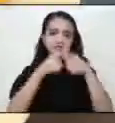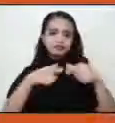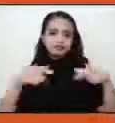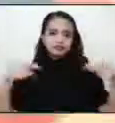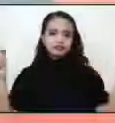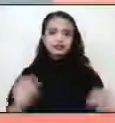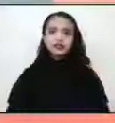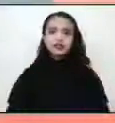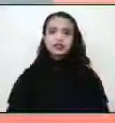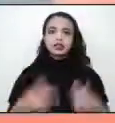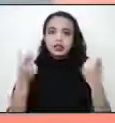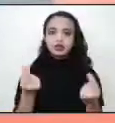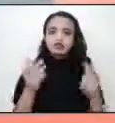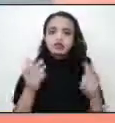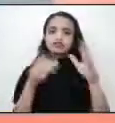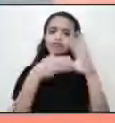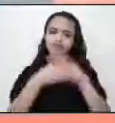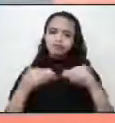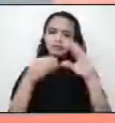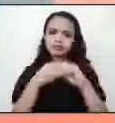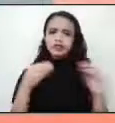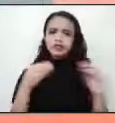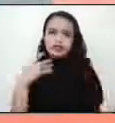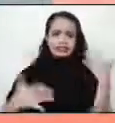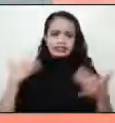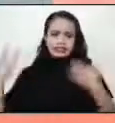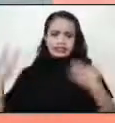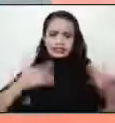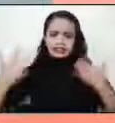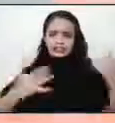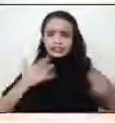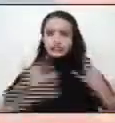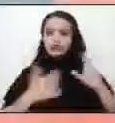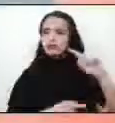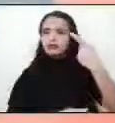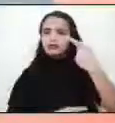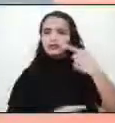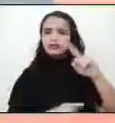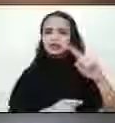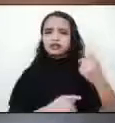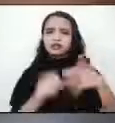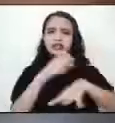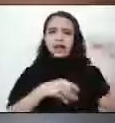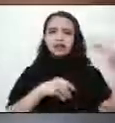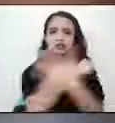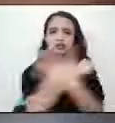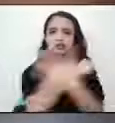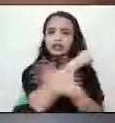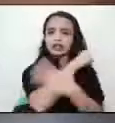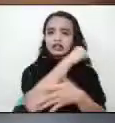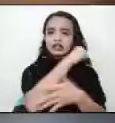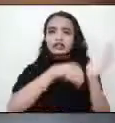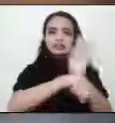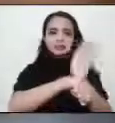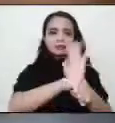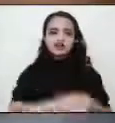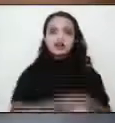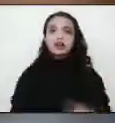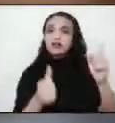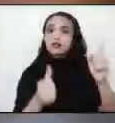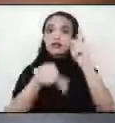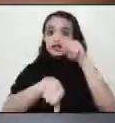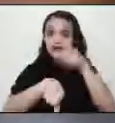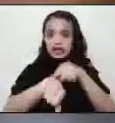Jennifer. Siguro yung experience namin shooting at the temple, be able to experience the culture